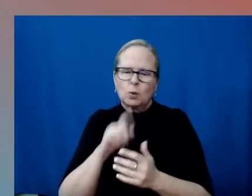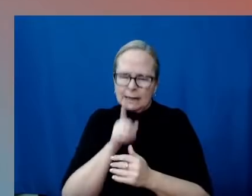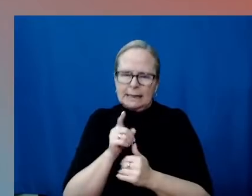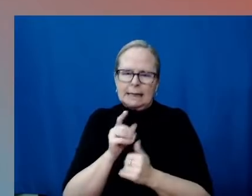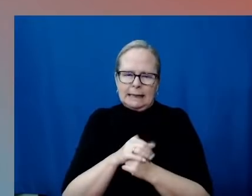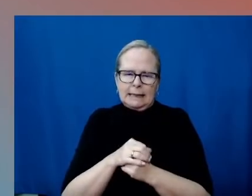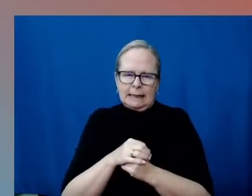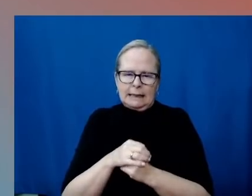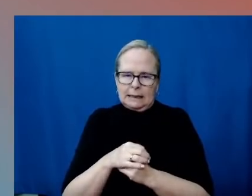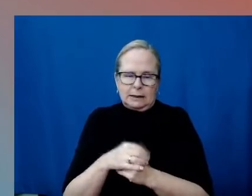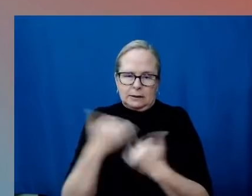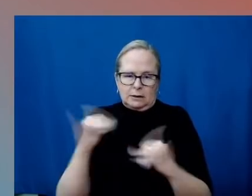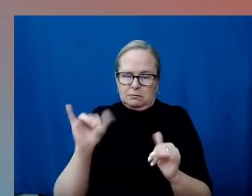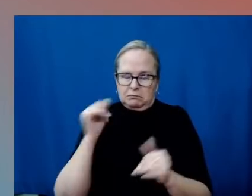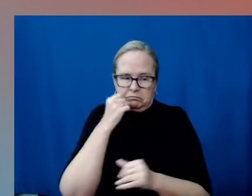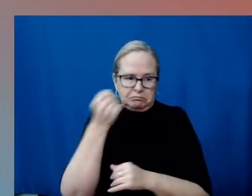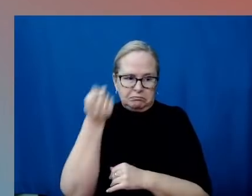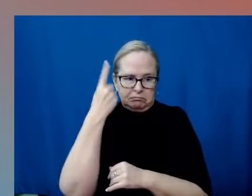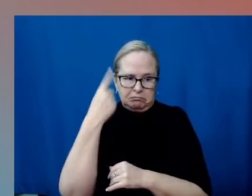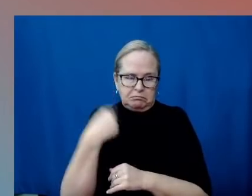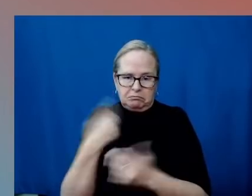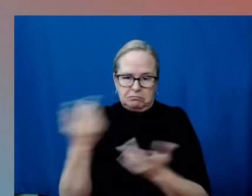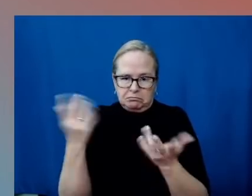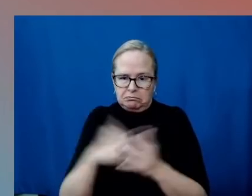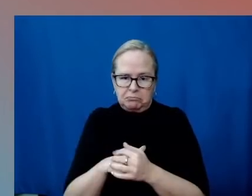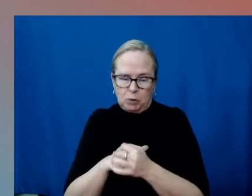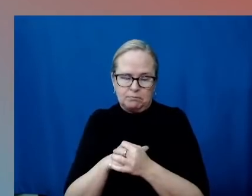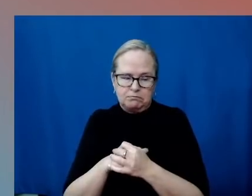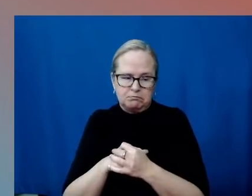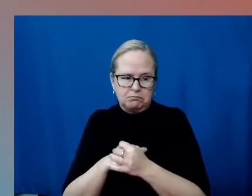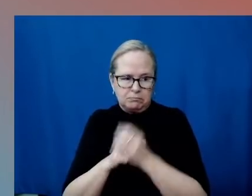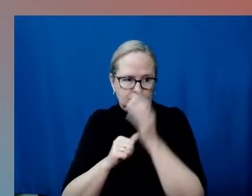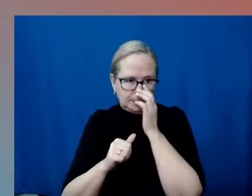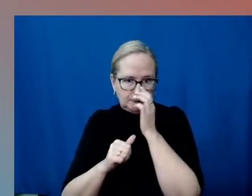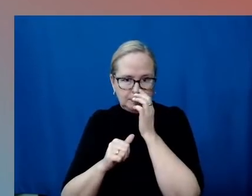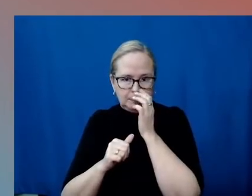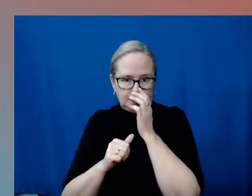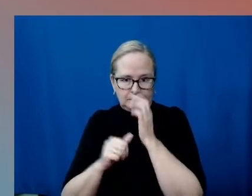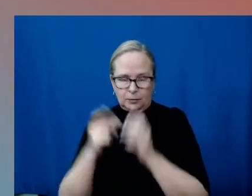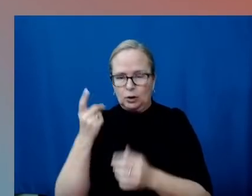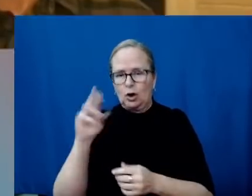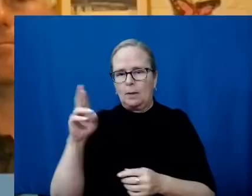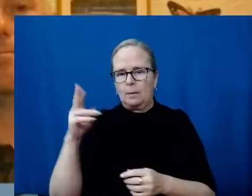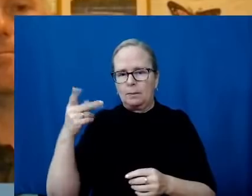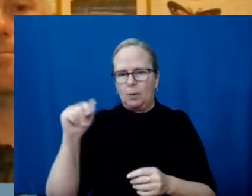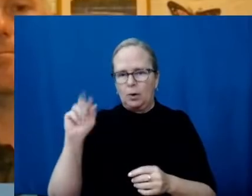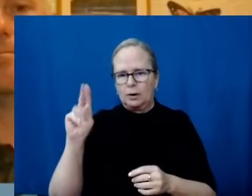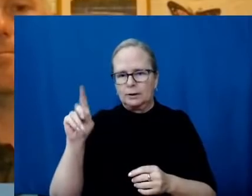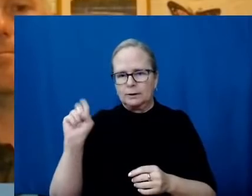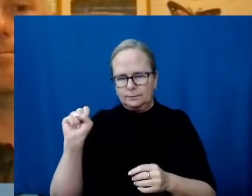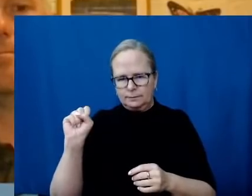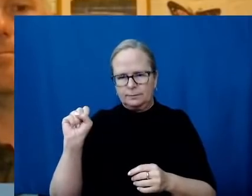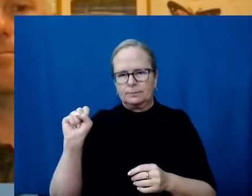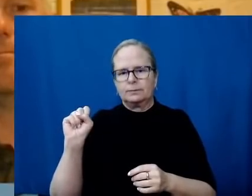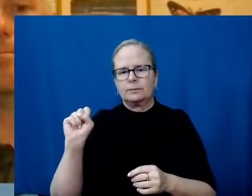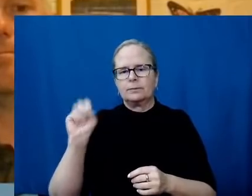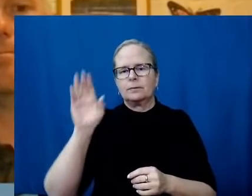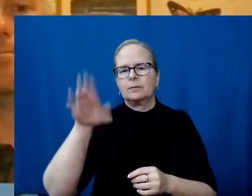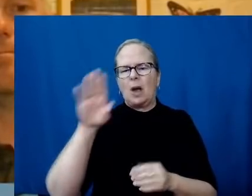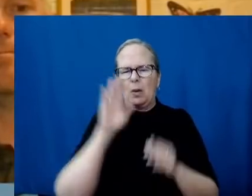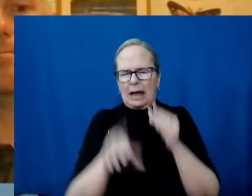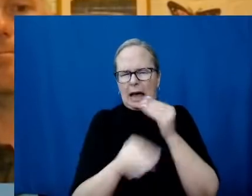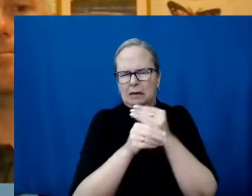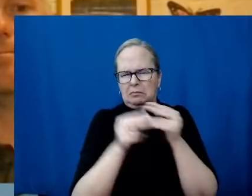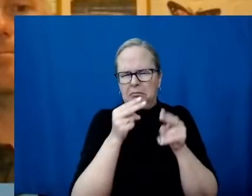So it is very strange, and still I don't understand, and I don't understand that. And one thing I just add